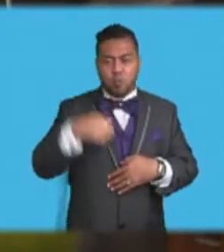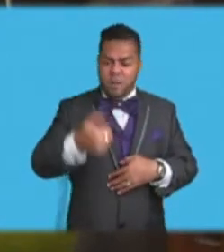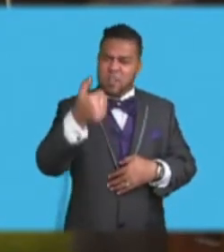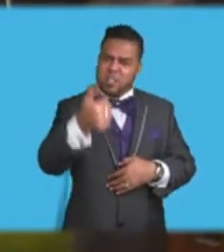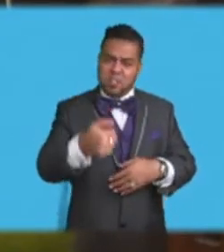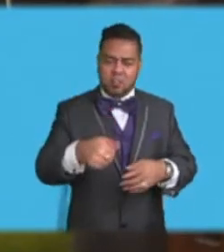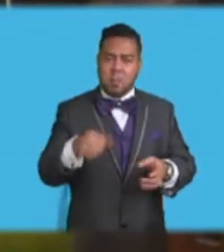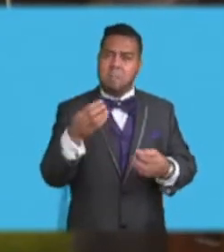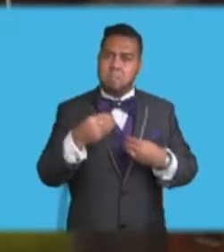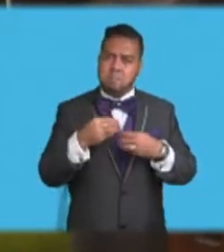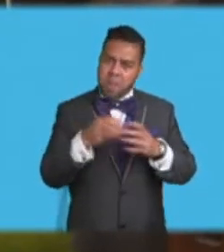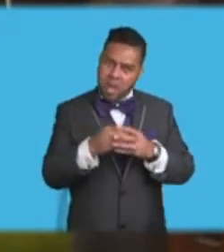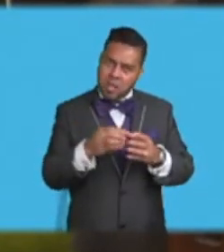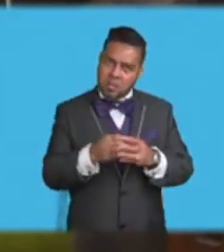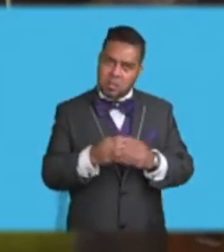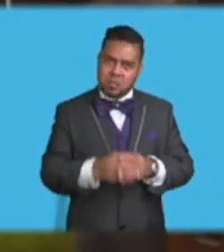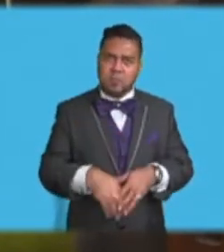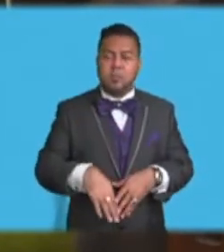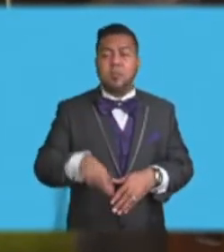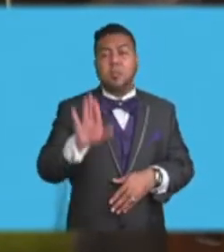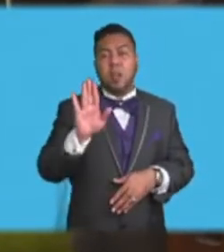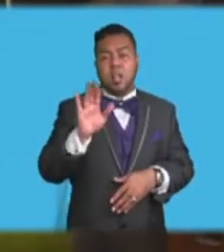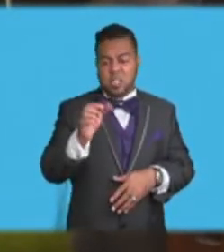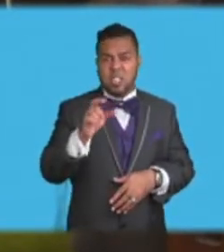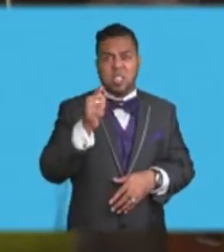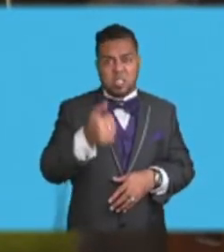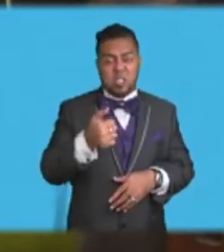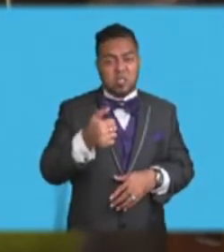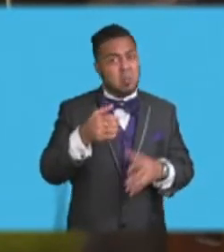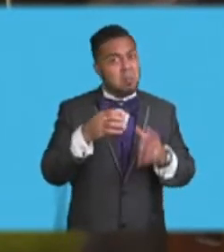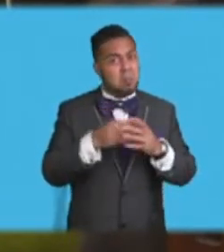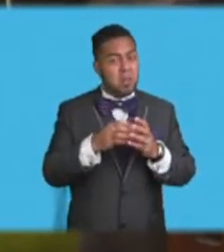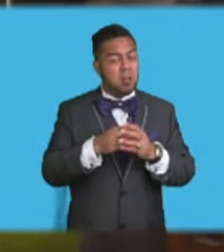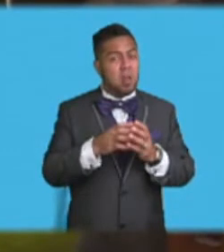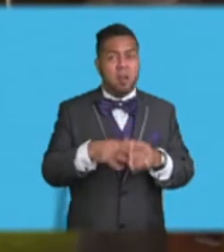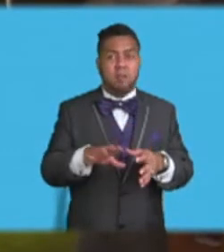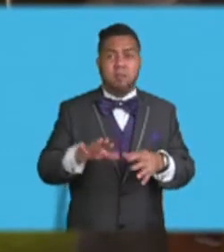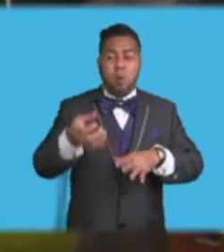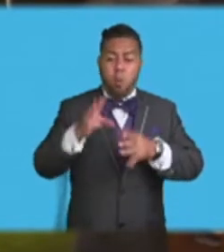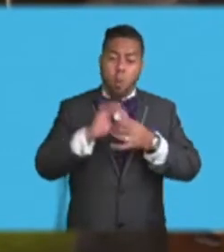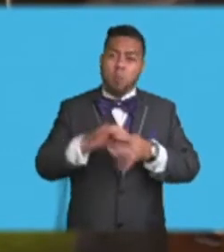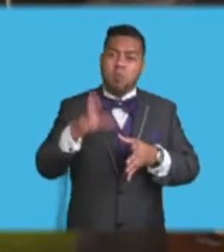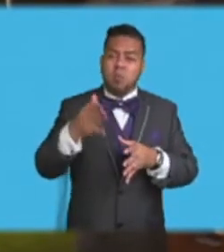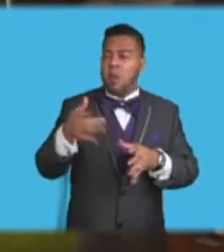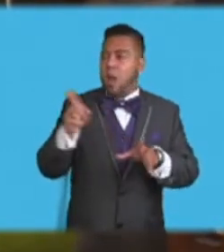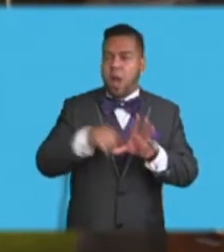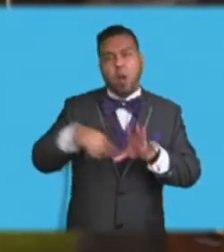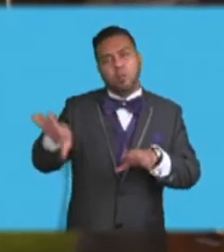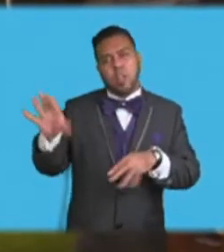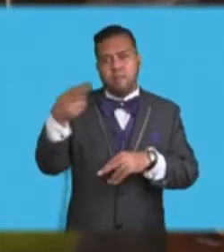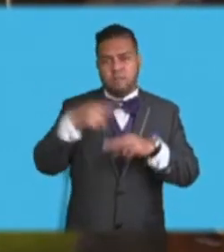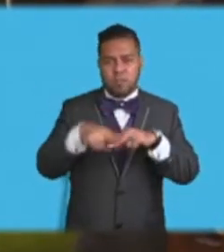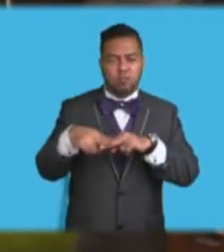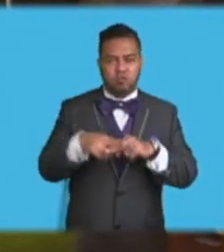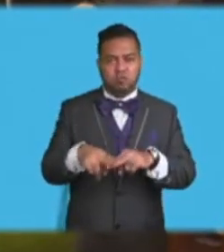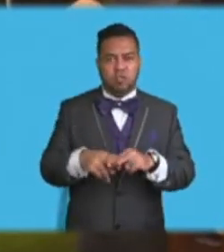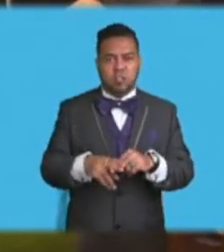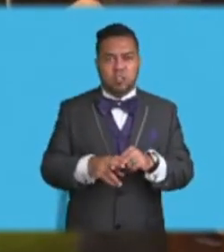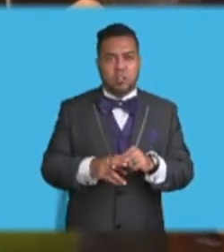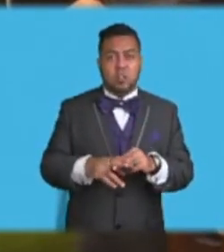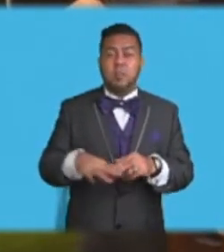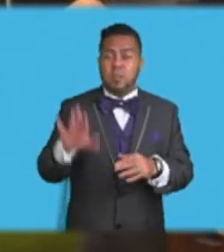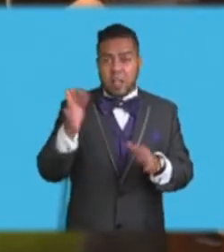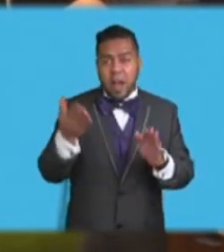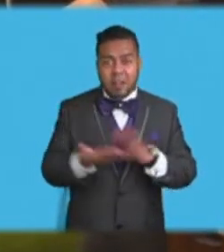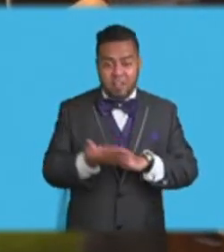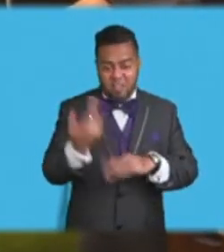banks. 5 of these 6 banks are foreign-owned, owned by reputable financial institutions outside of Fiji. Of course, it was only under this